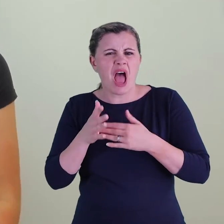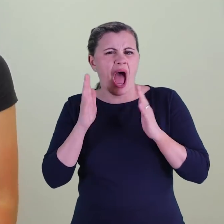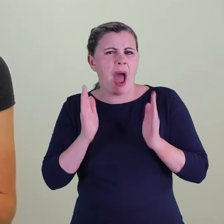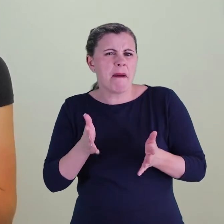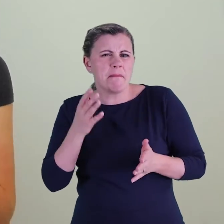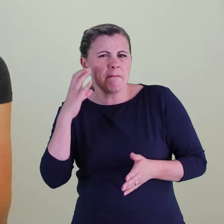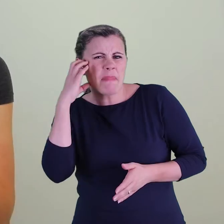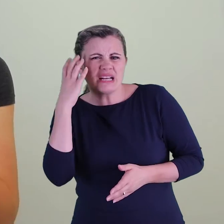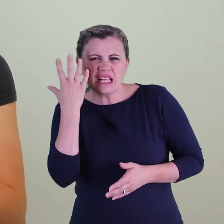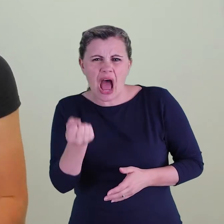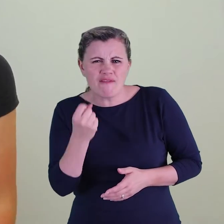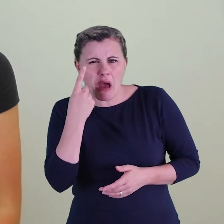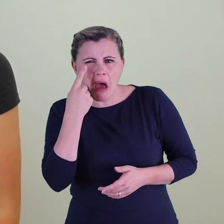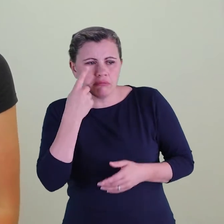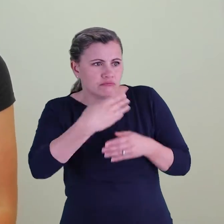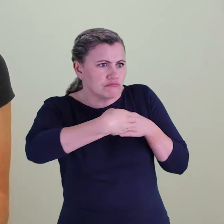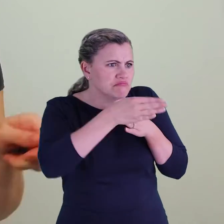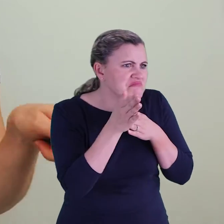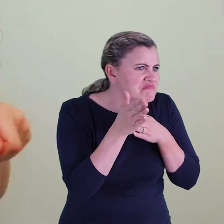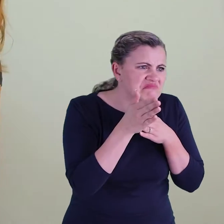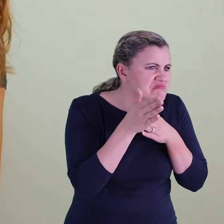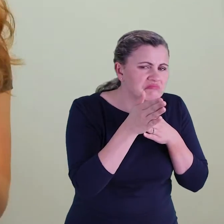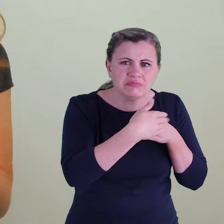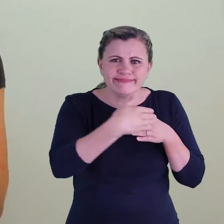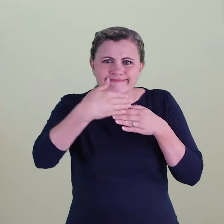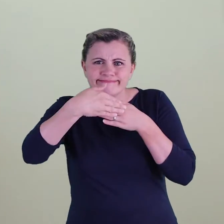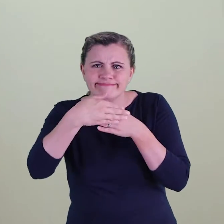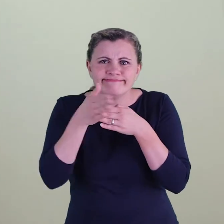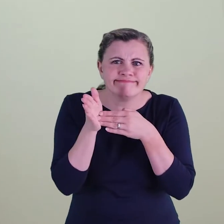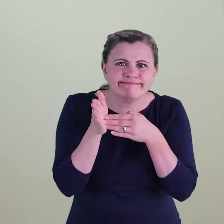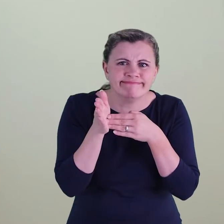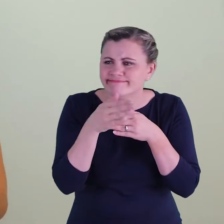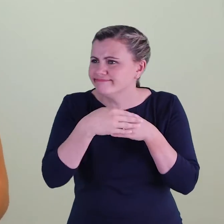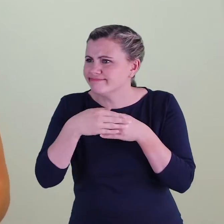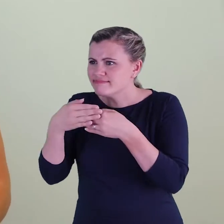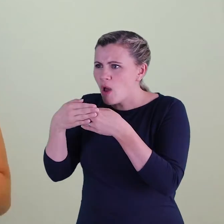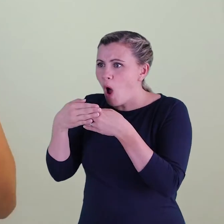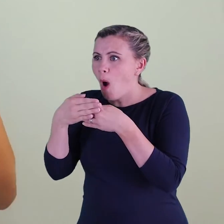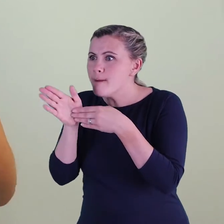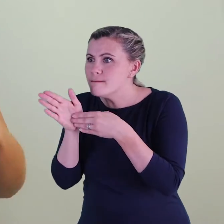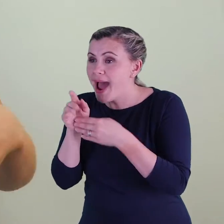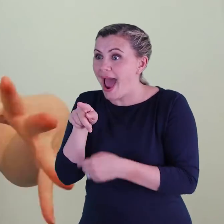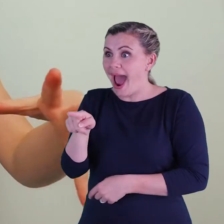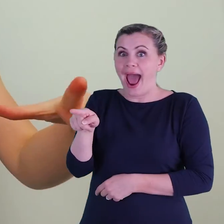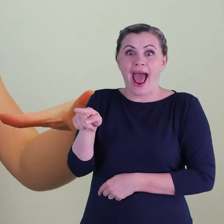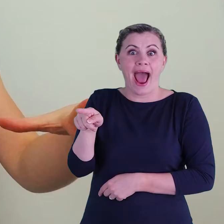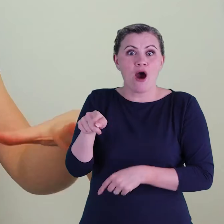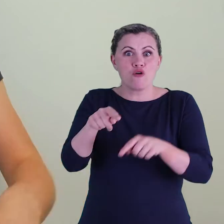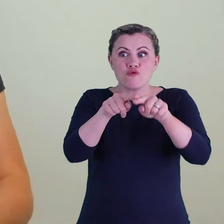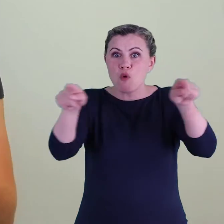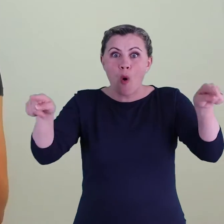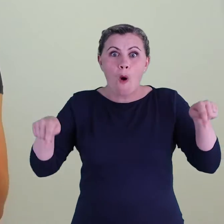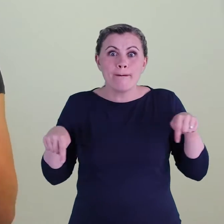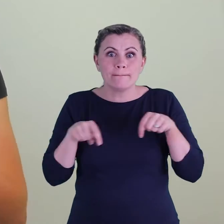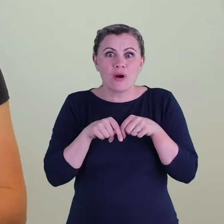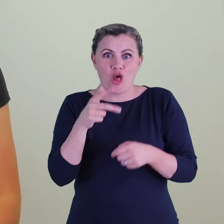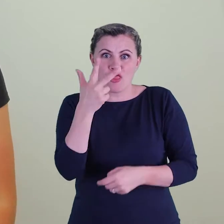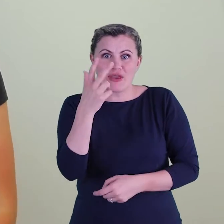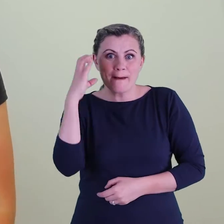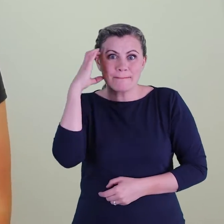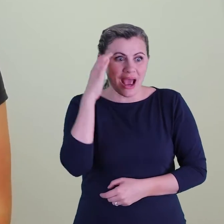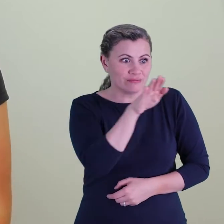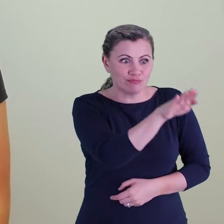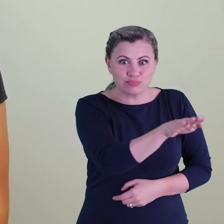beds, or it will be their loss. She opened all the doors until she found a room with